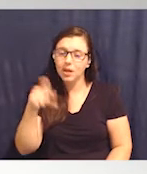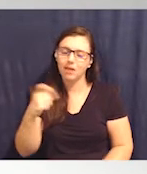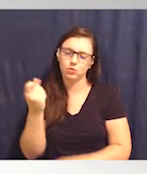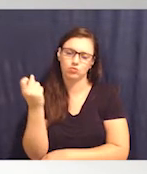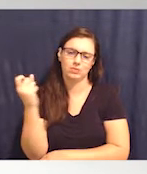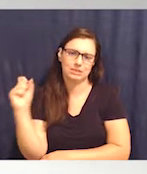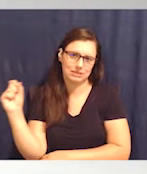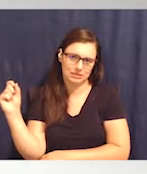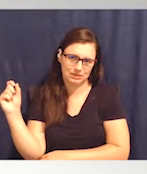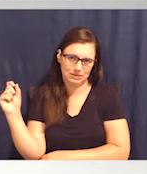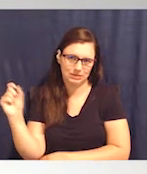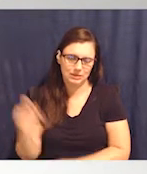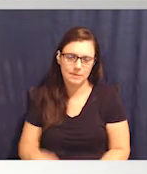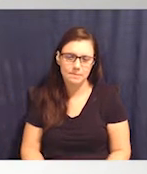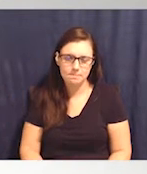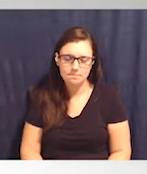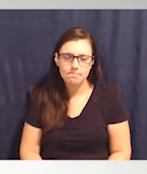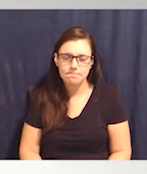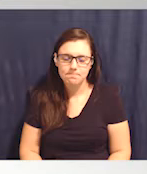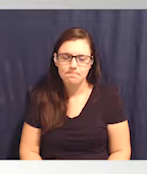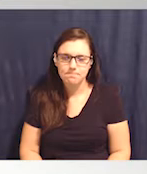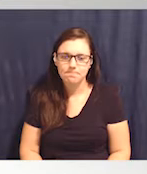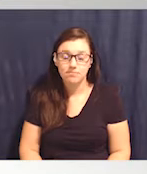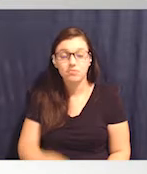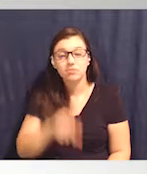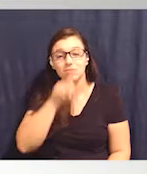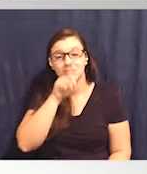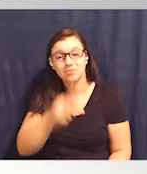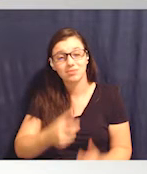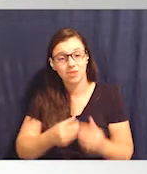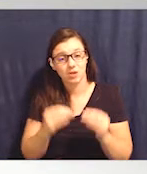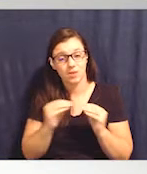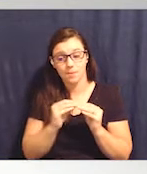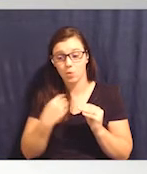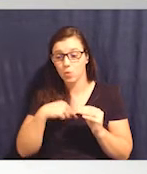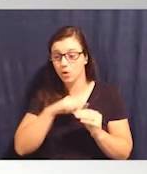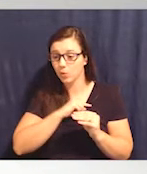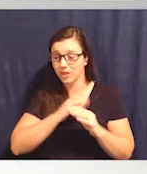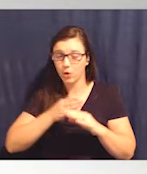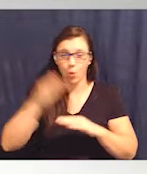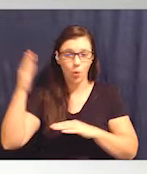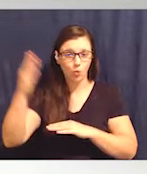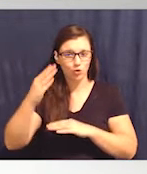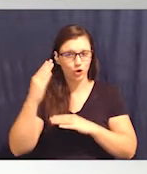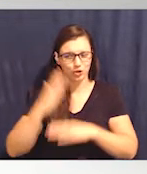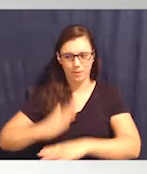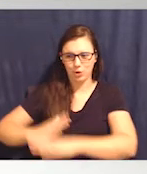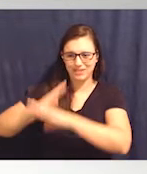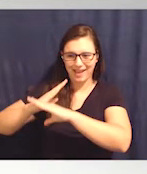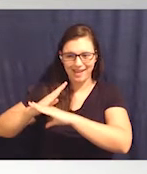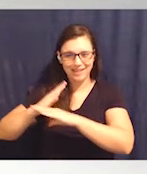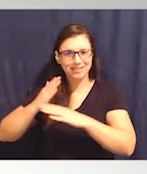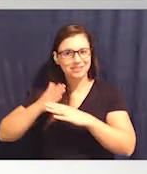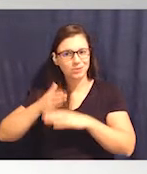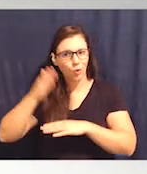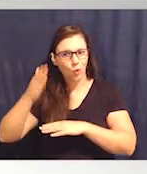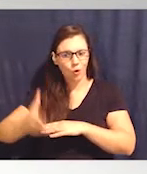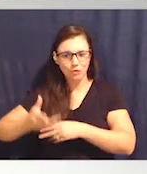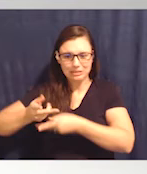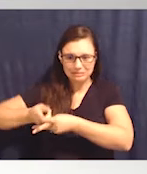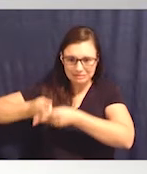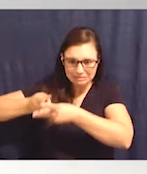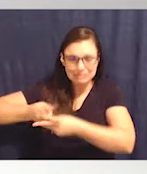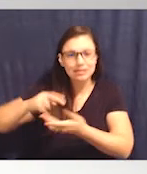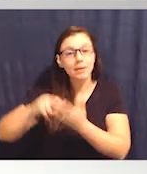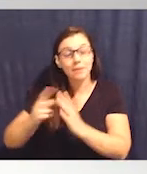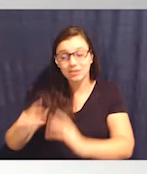The reality is, the more we over-shelter and over-protect, the less that child is ready as they grow older to